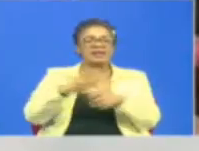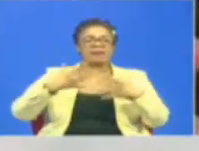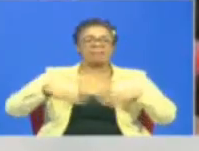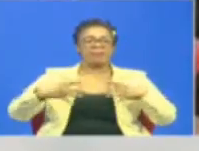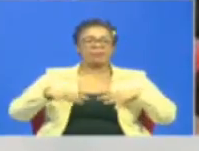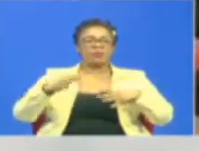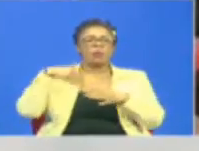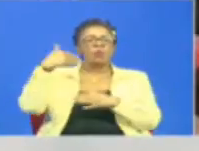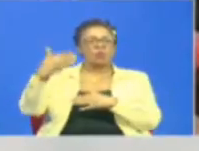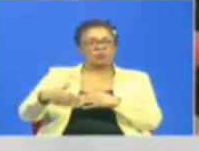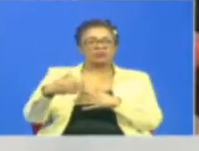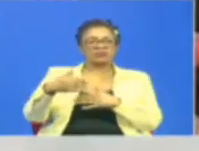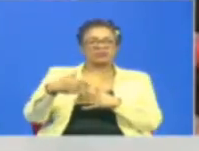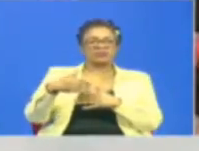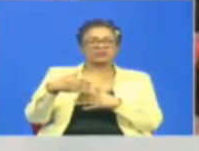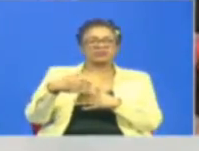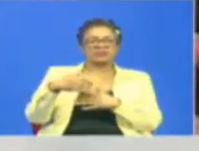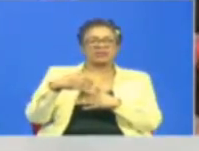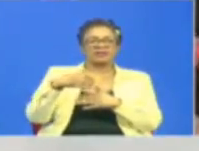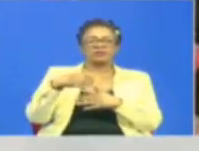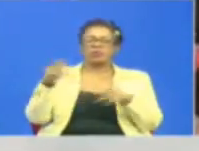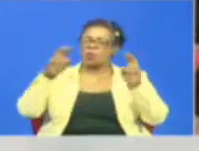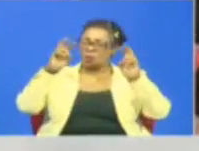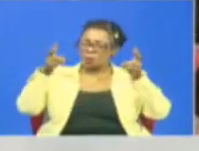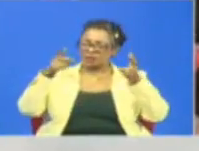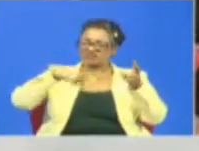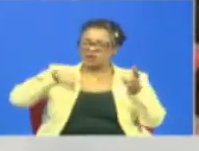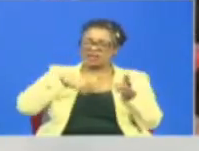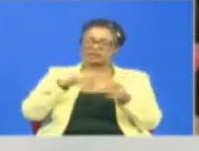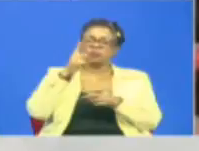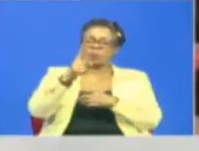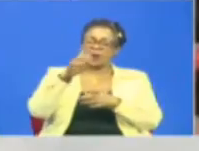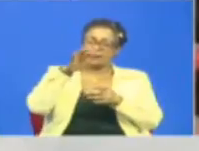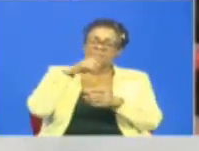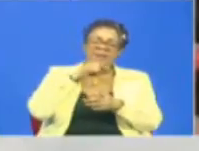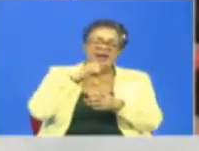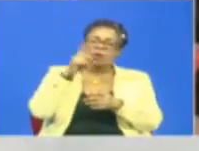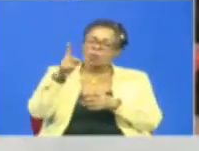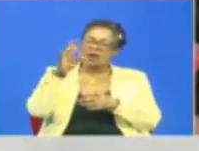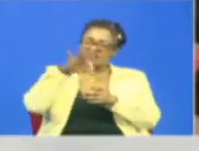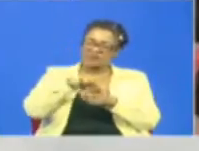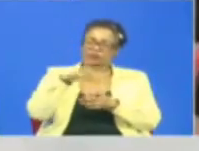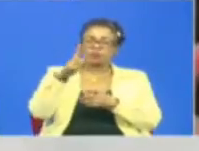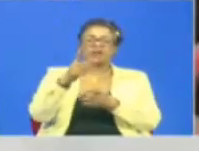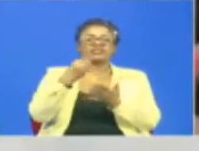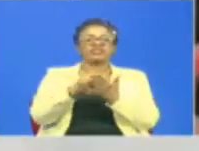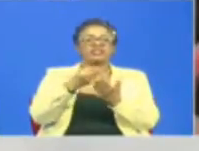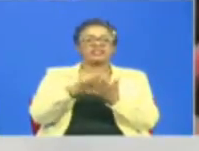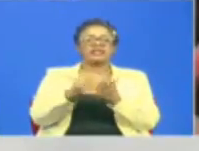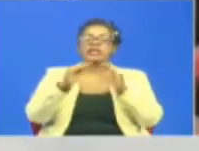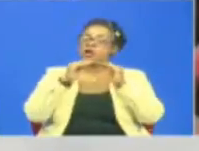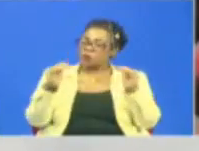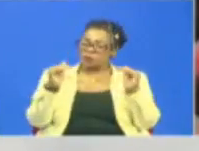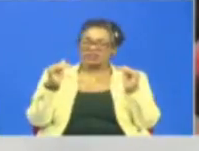some of us when we say one man, one vote, one shilling. It is a matter of principle of equity, fairness